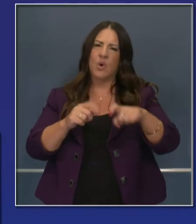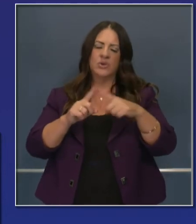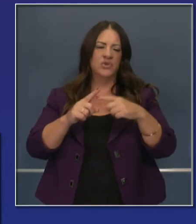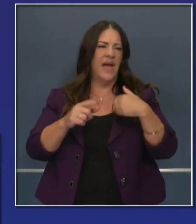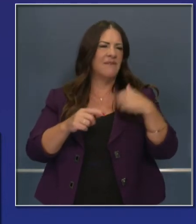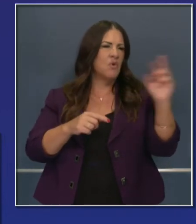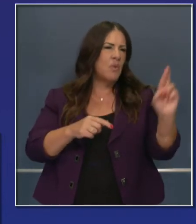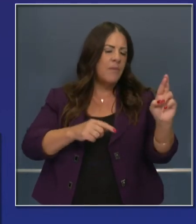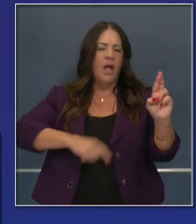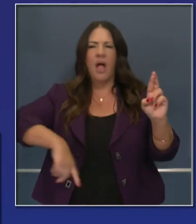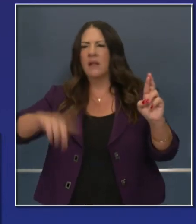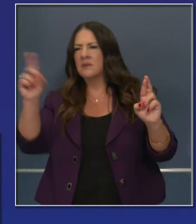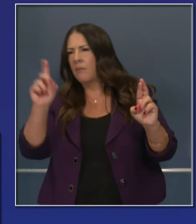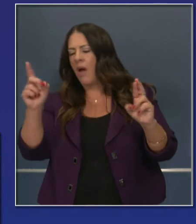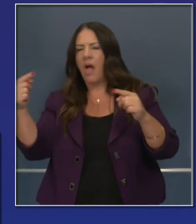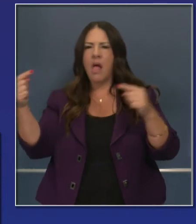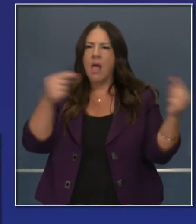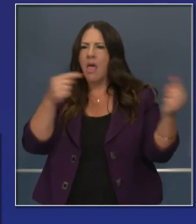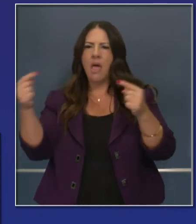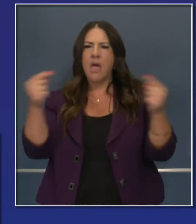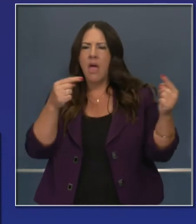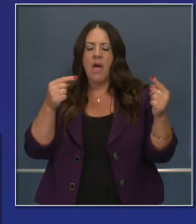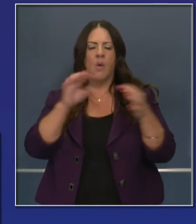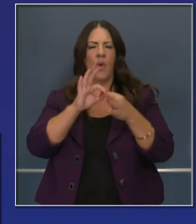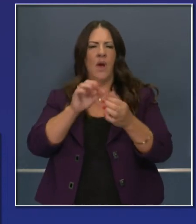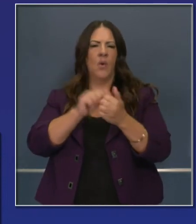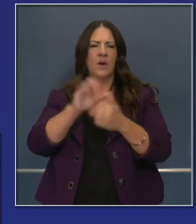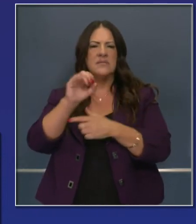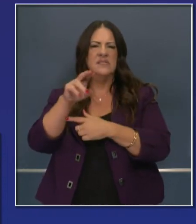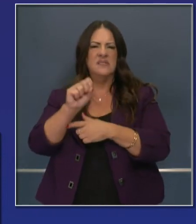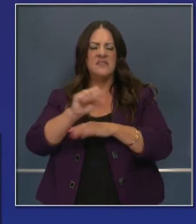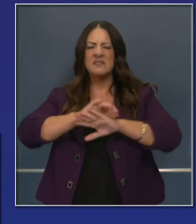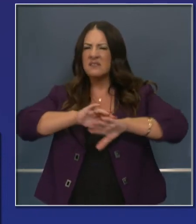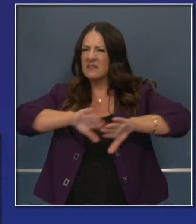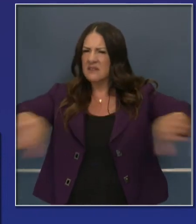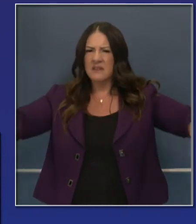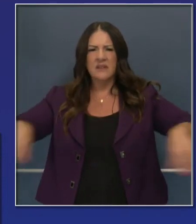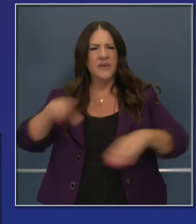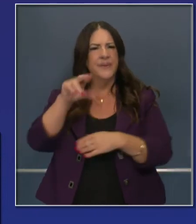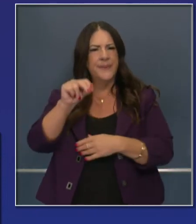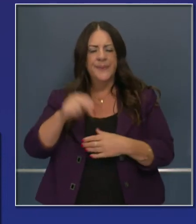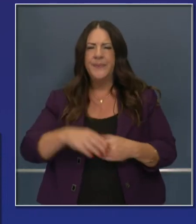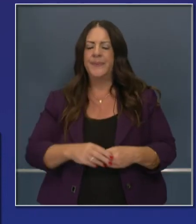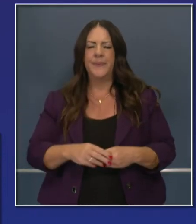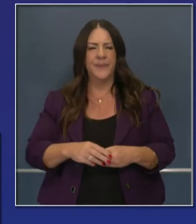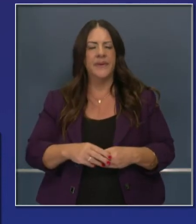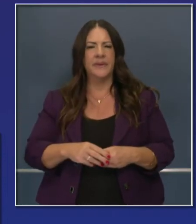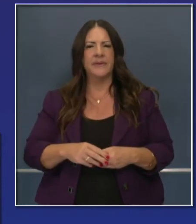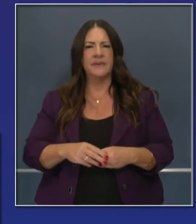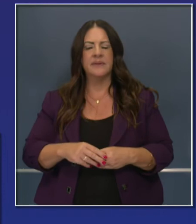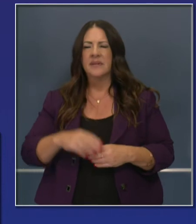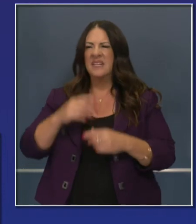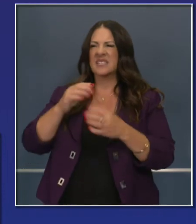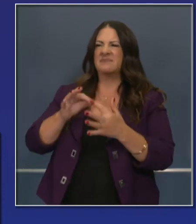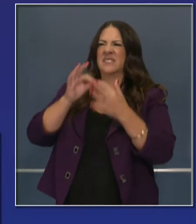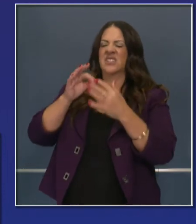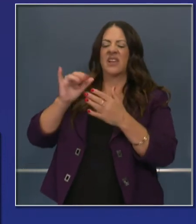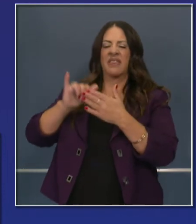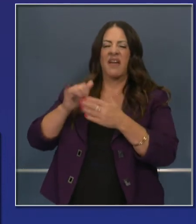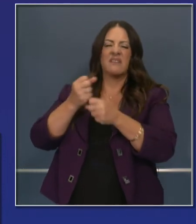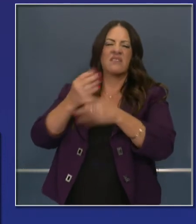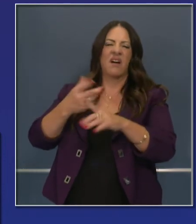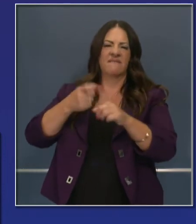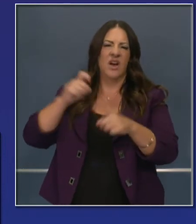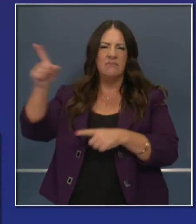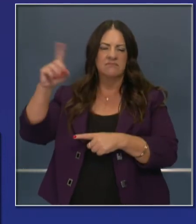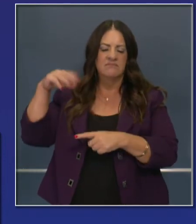this census process. So we're pushing against all the whitewater, all the headwinds that are coming out of Washington, D.C. And that's why I wanted